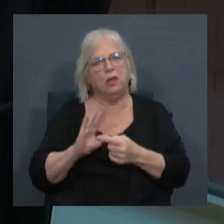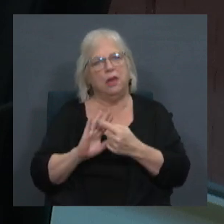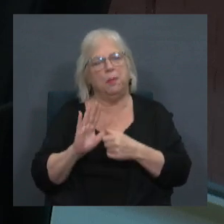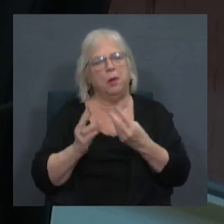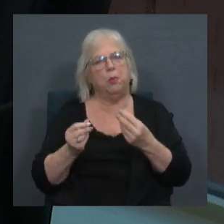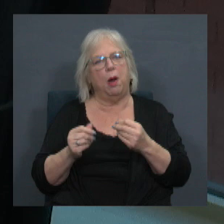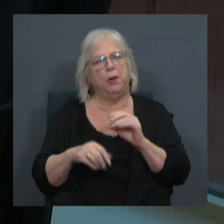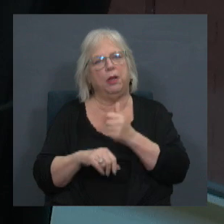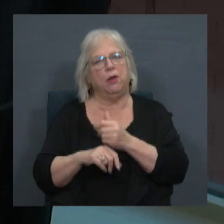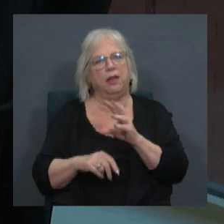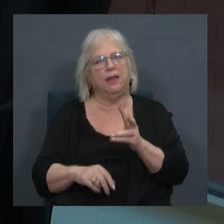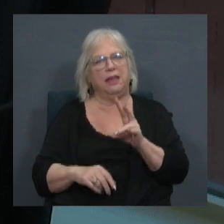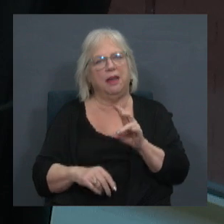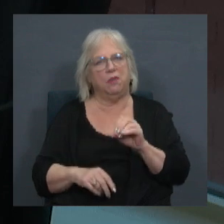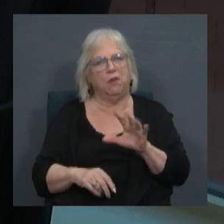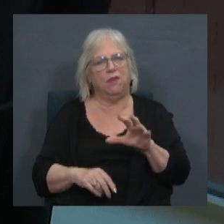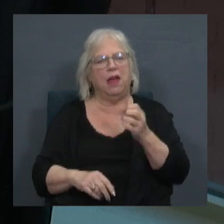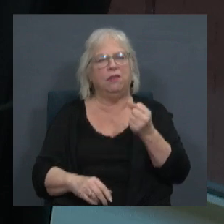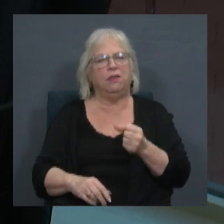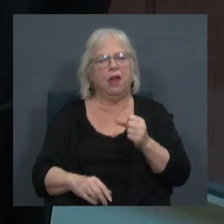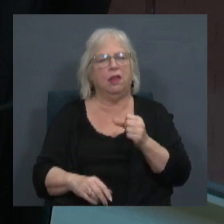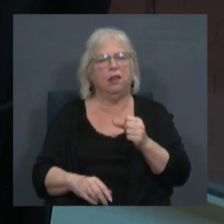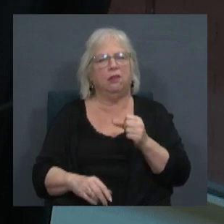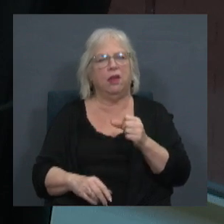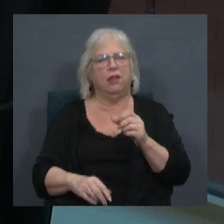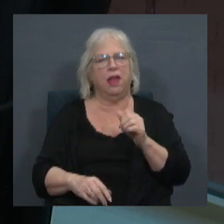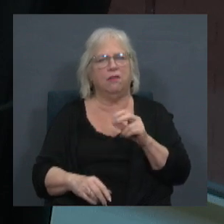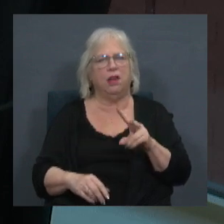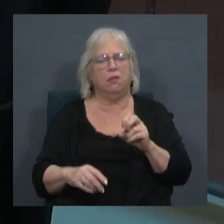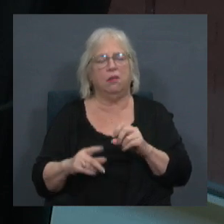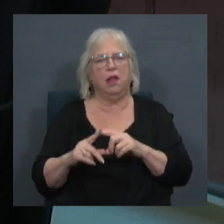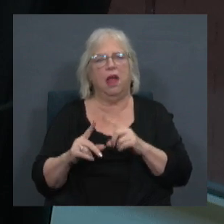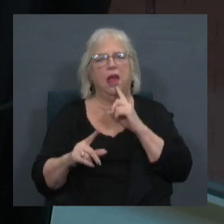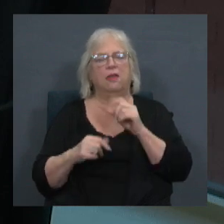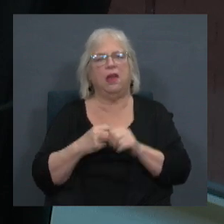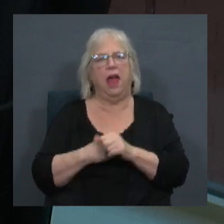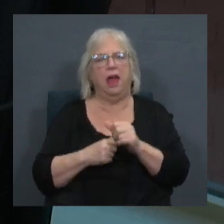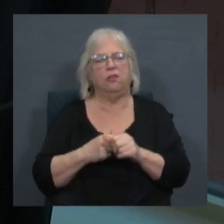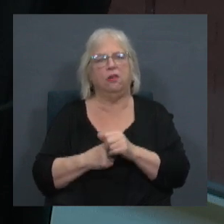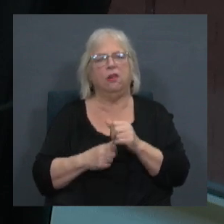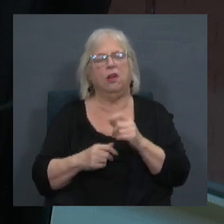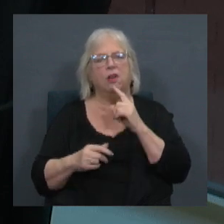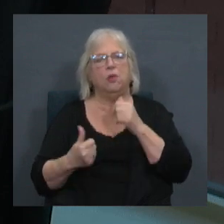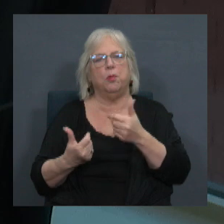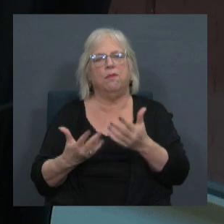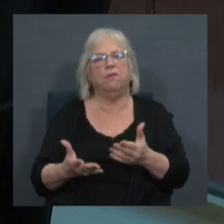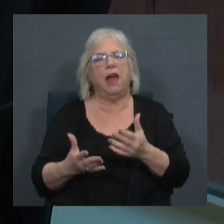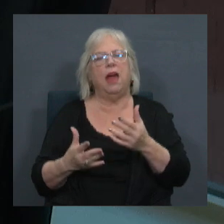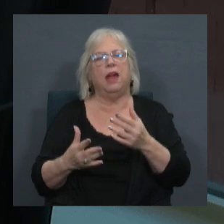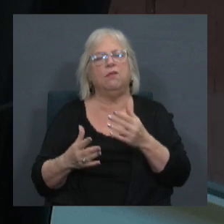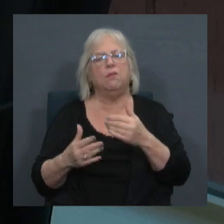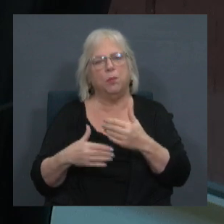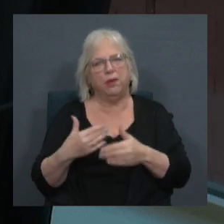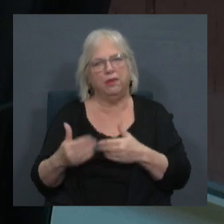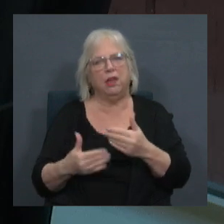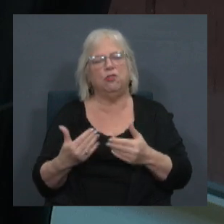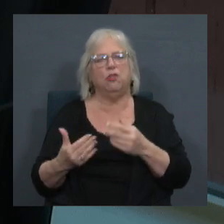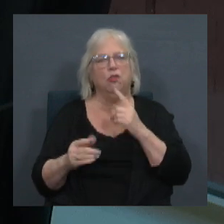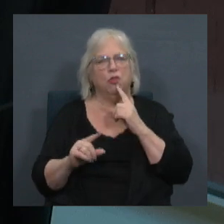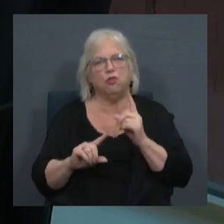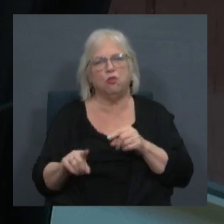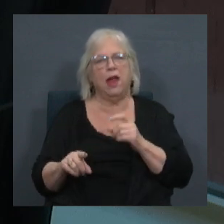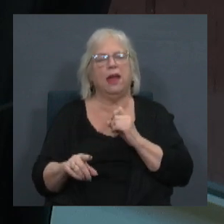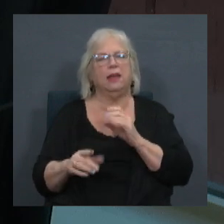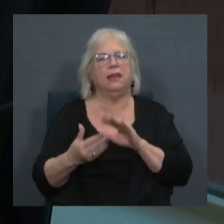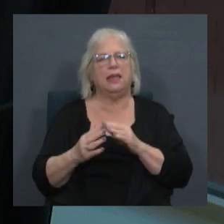property located at 6705 South Avenue, Little Rock, Arkansas as a structural fire and health hazard, to provide for summary abatement procedures, to